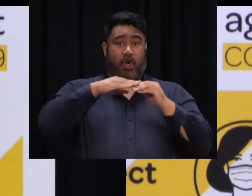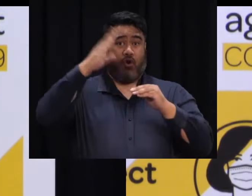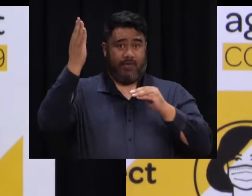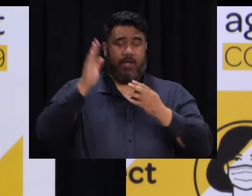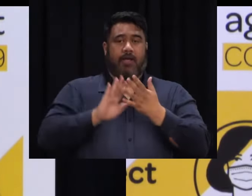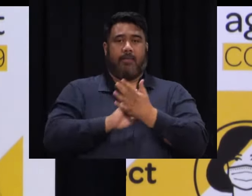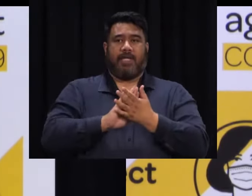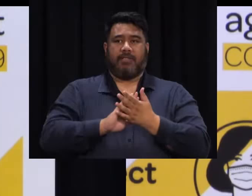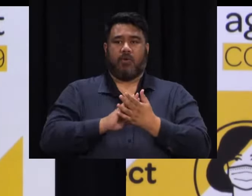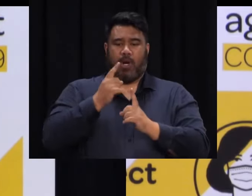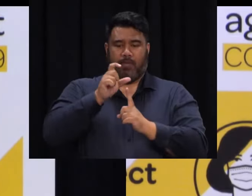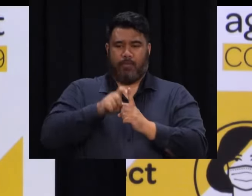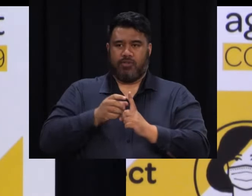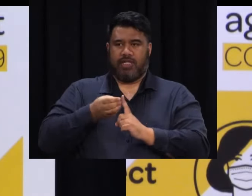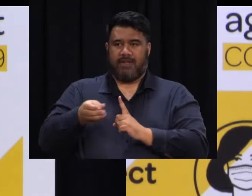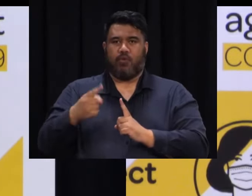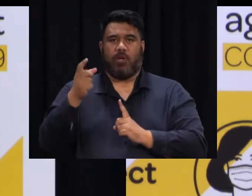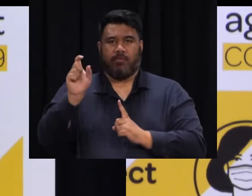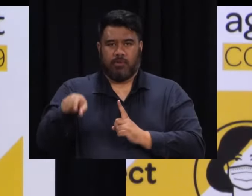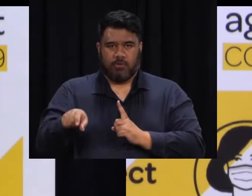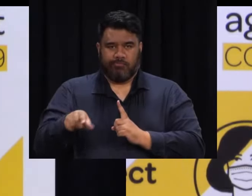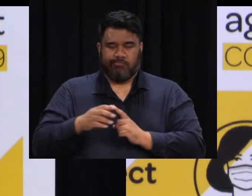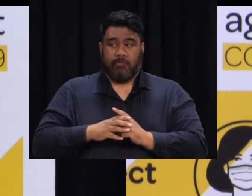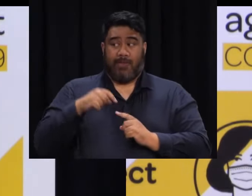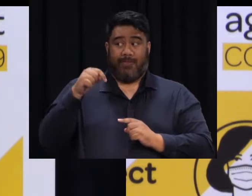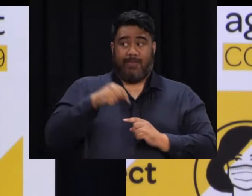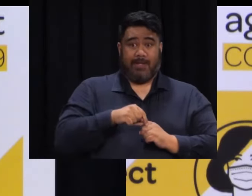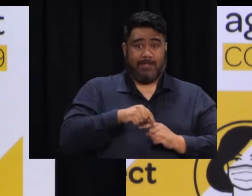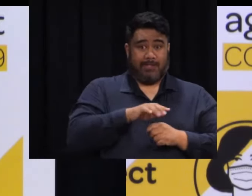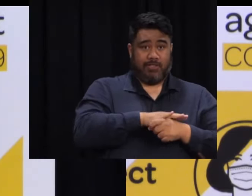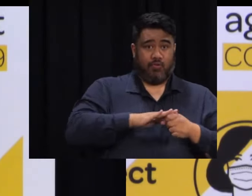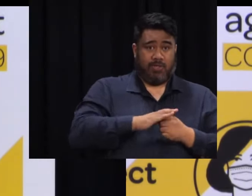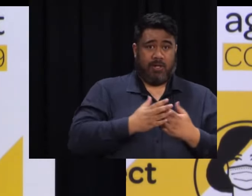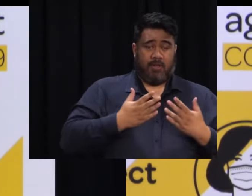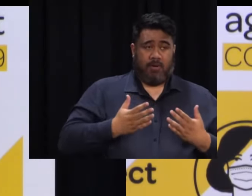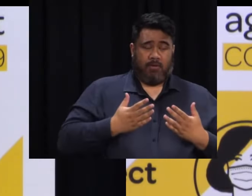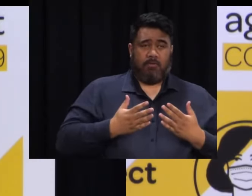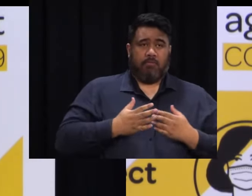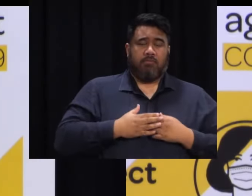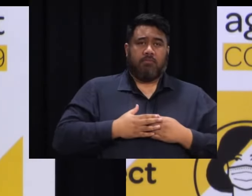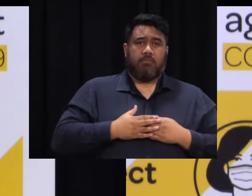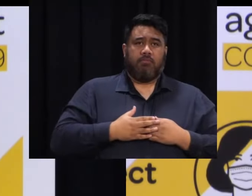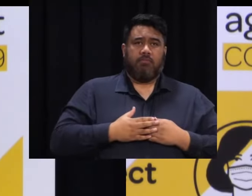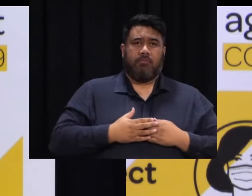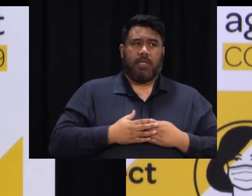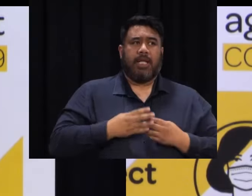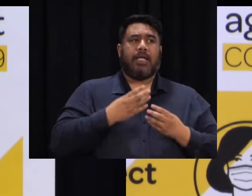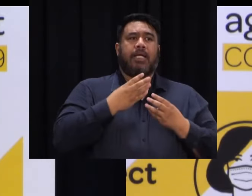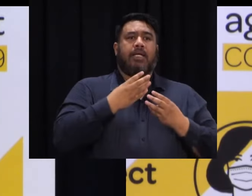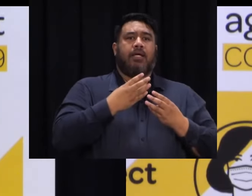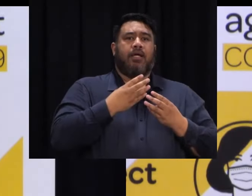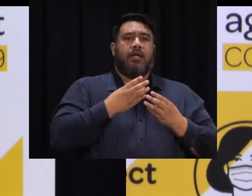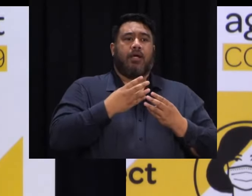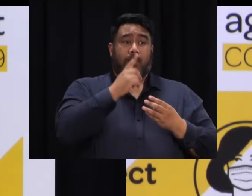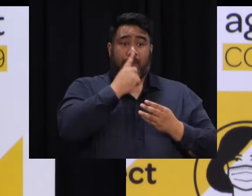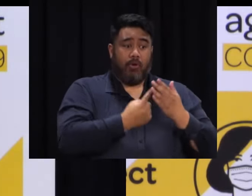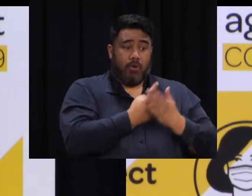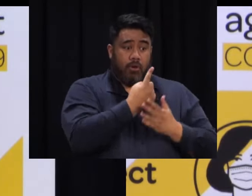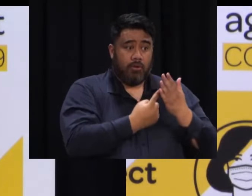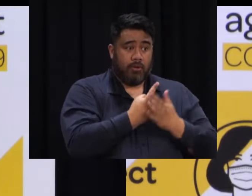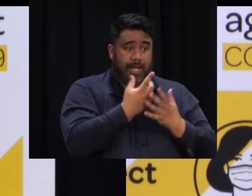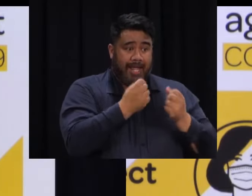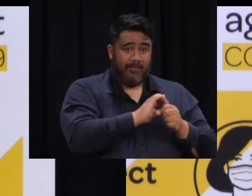person is infecting at least one other, whereas in this case we are seeing a small number of new cases emerging,